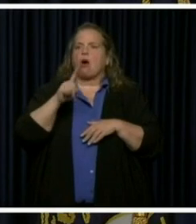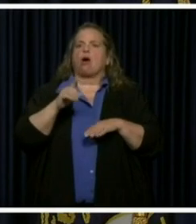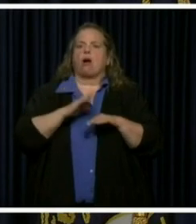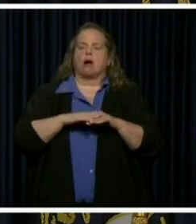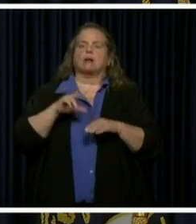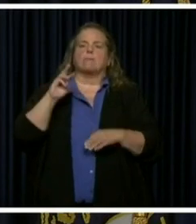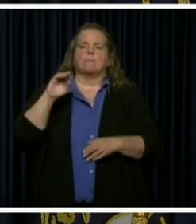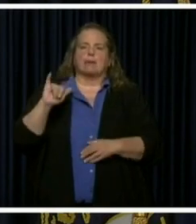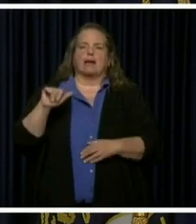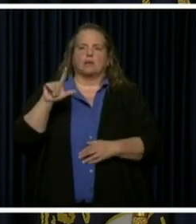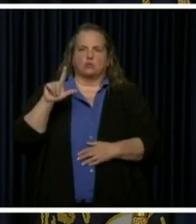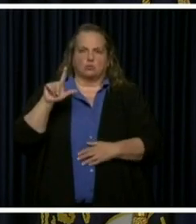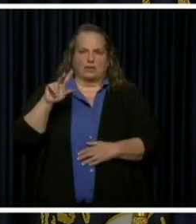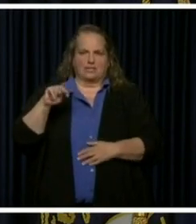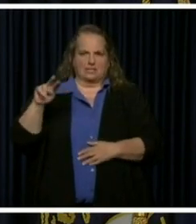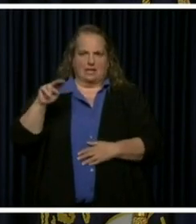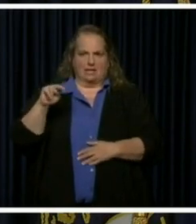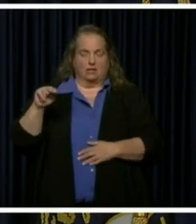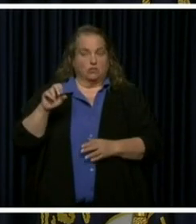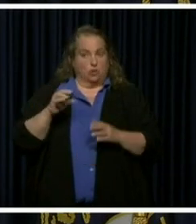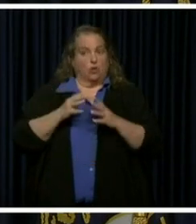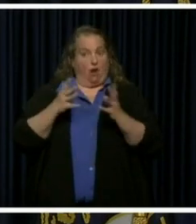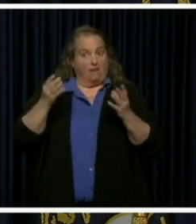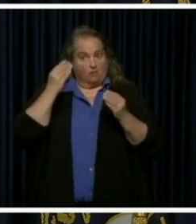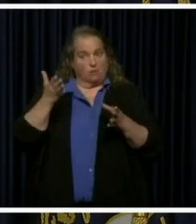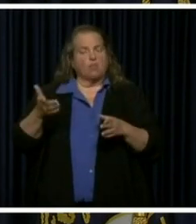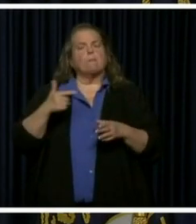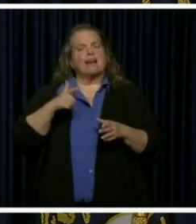the 22nd. So I know there's a lot there, but there's